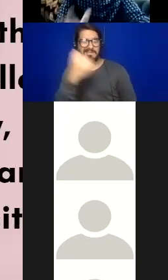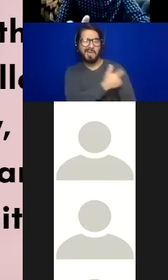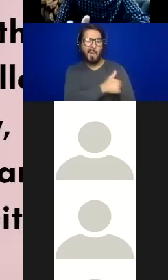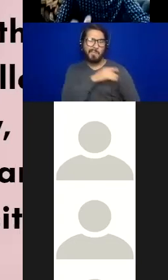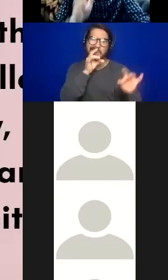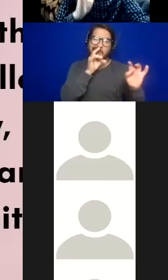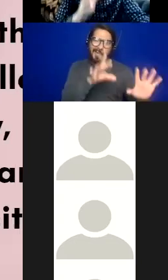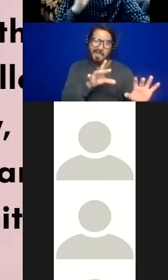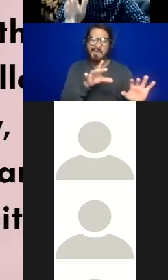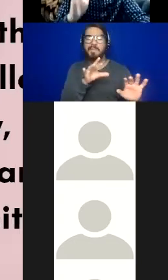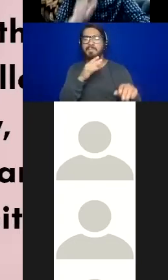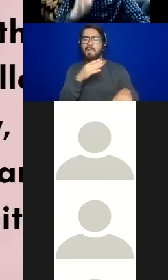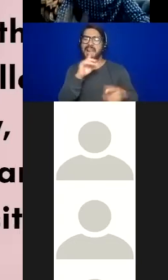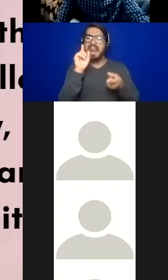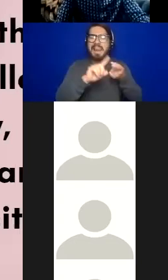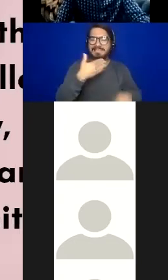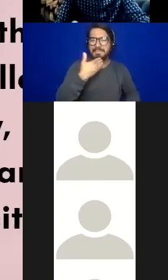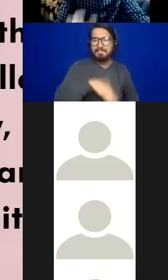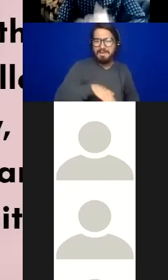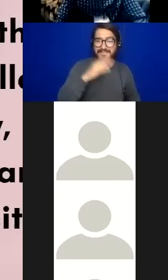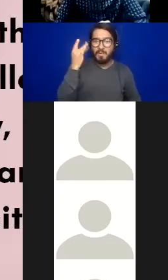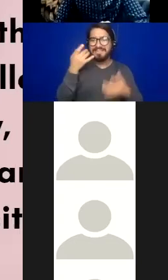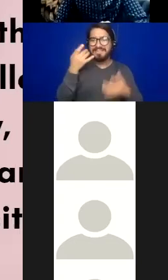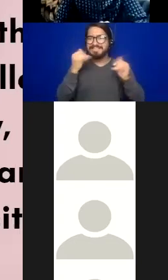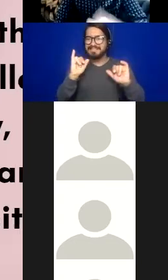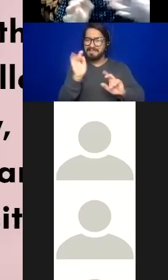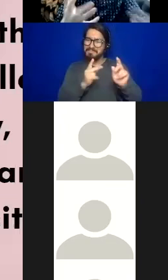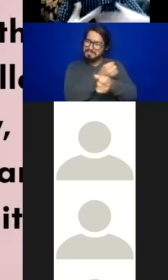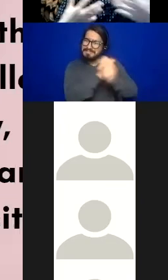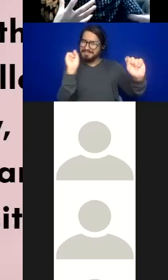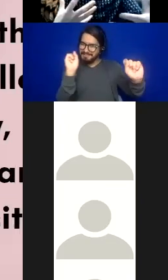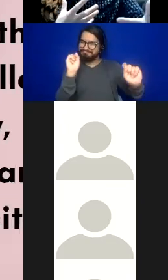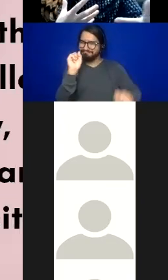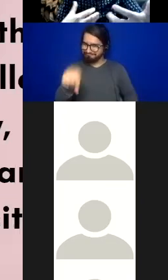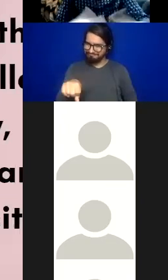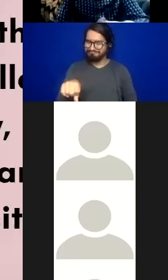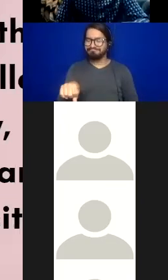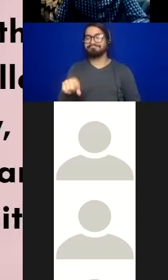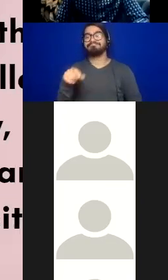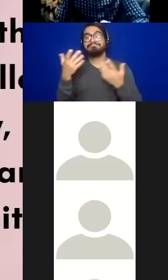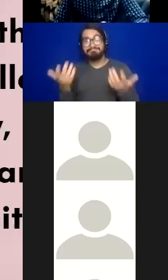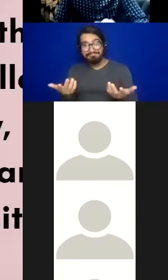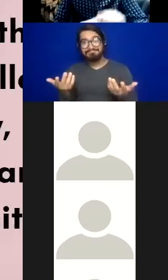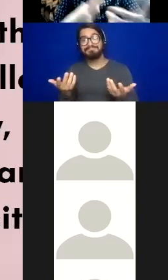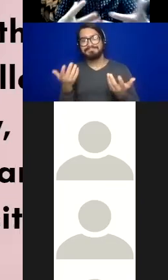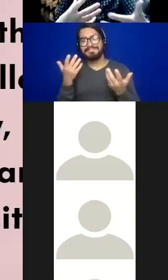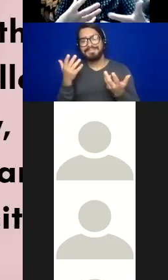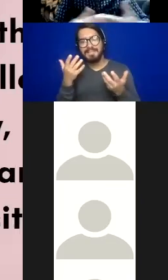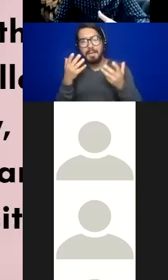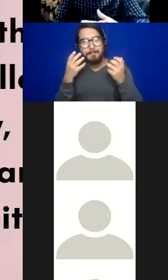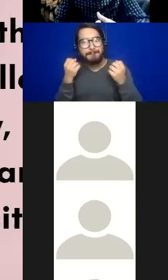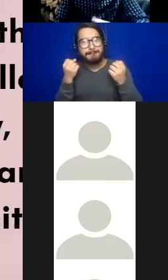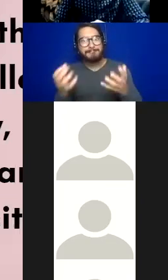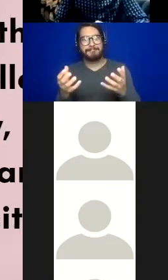lesser evil because it's keeping people safe. However, there are well-established bodies of literature